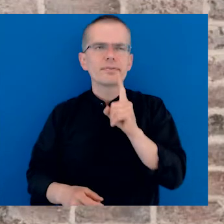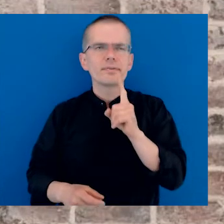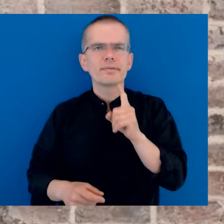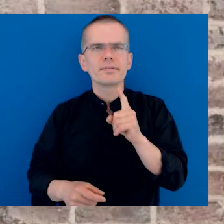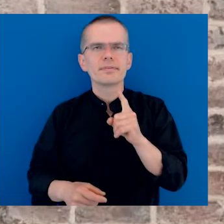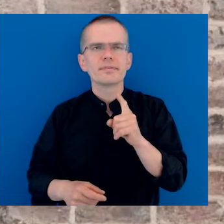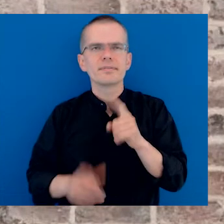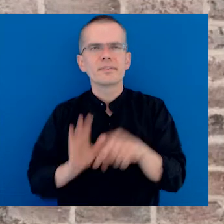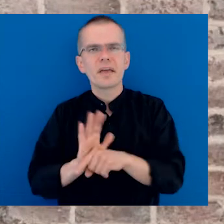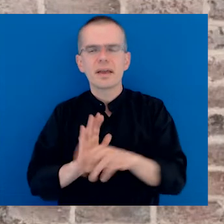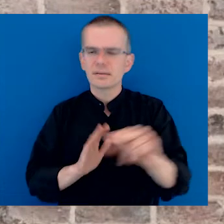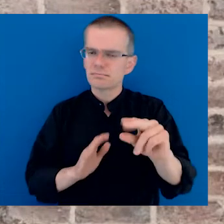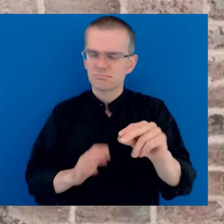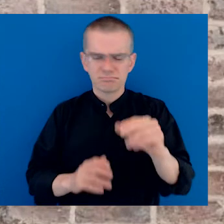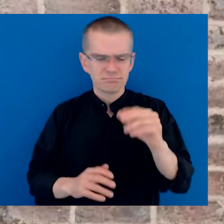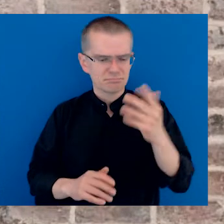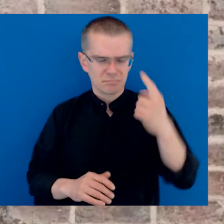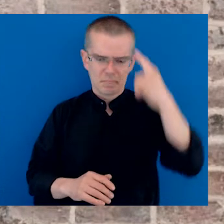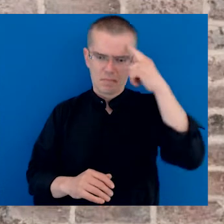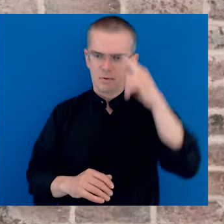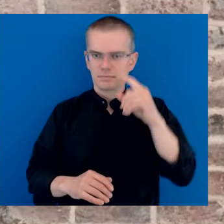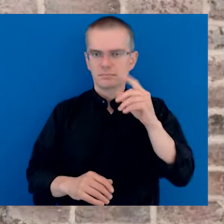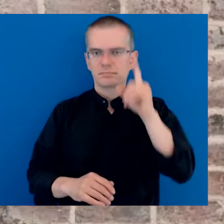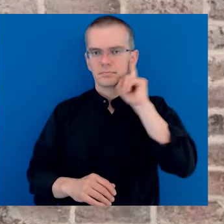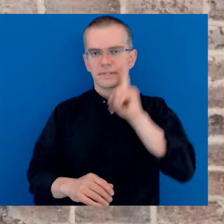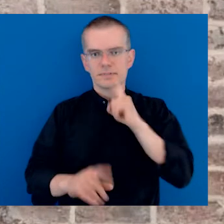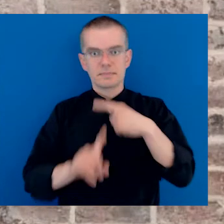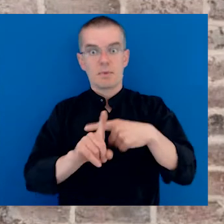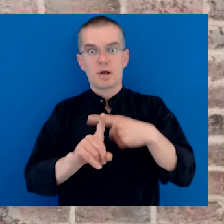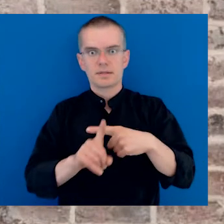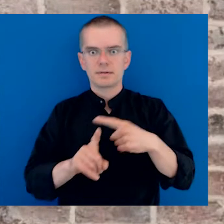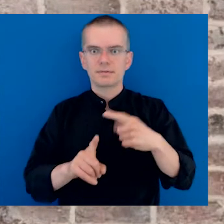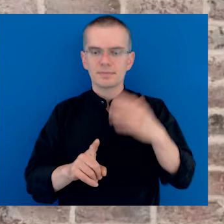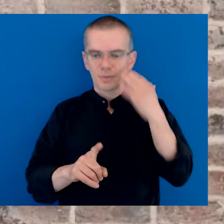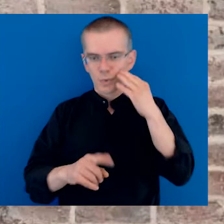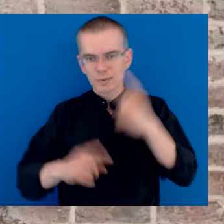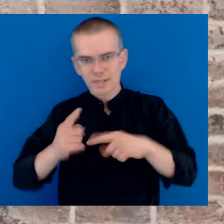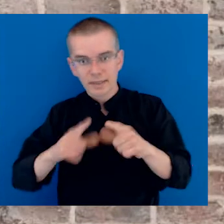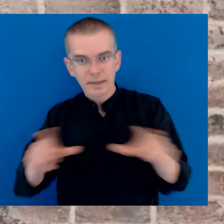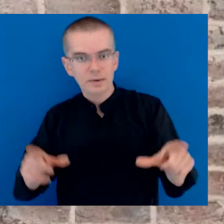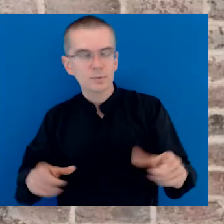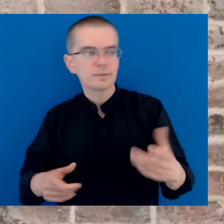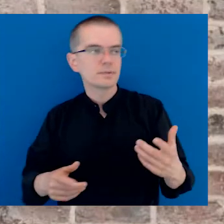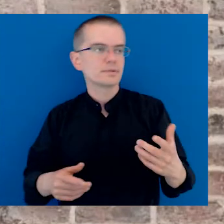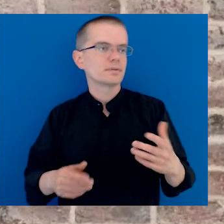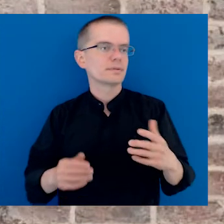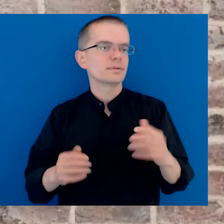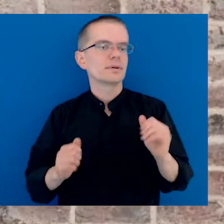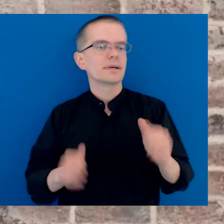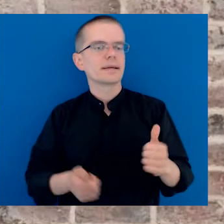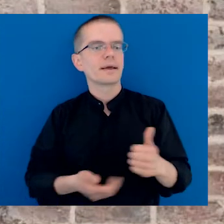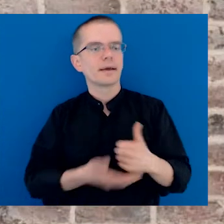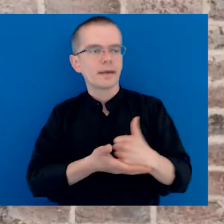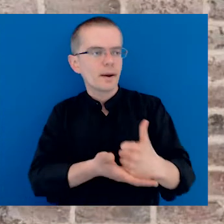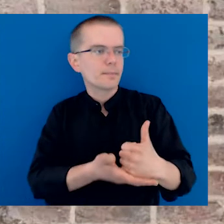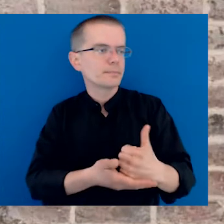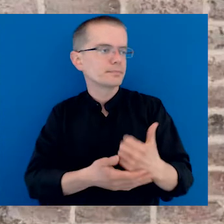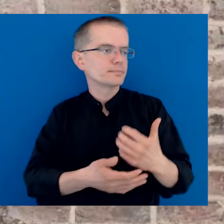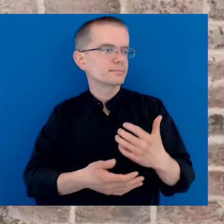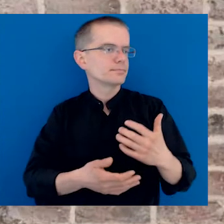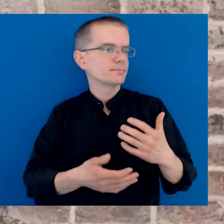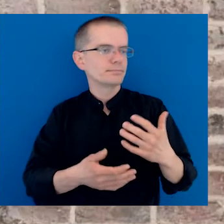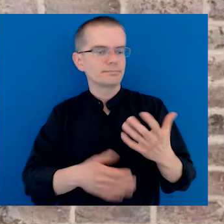he saw it as a positive. Because of that, he knew sign language. Because of that, he could enrich